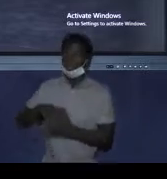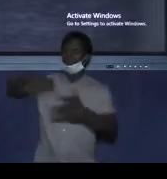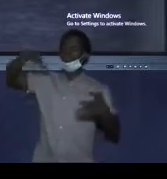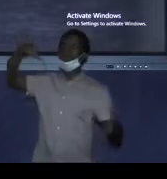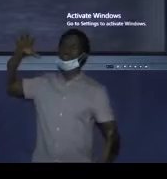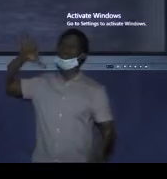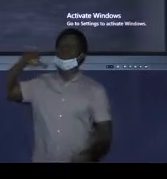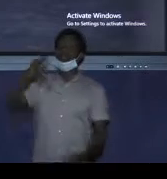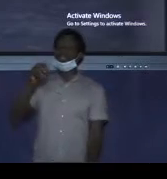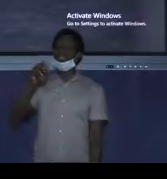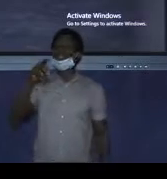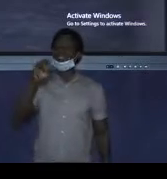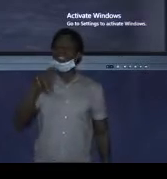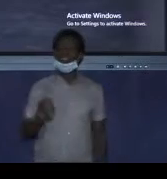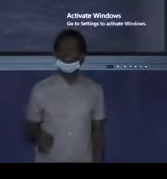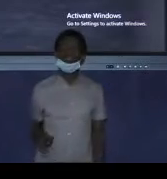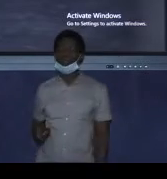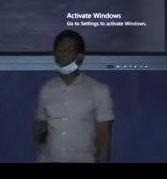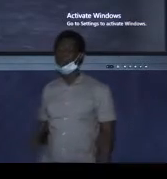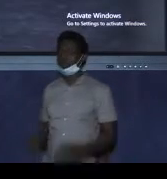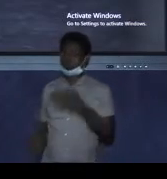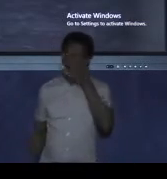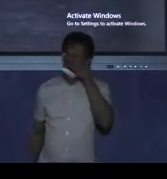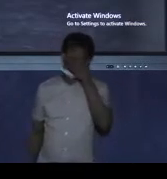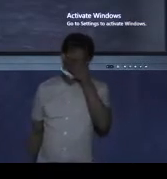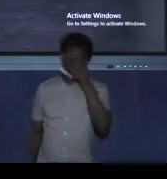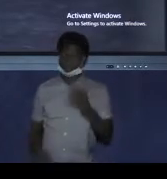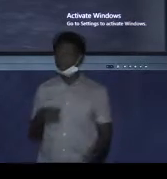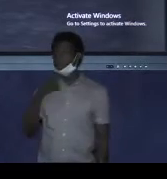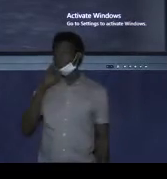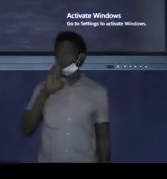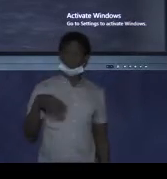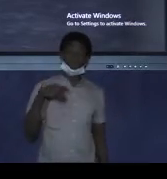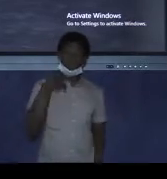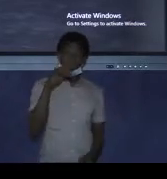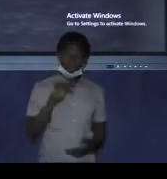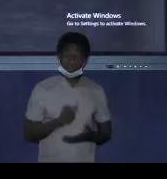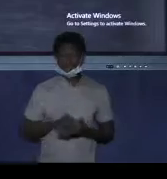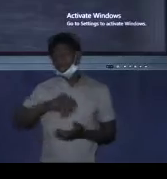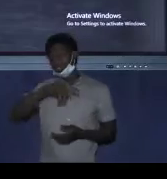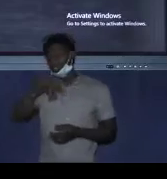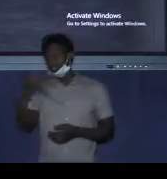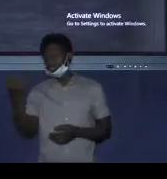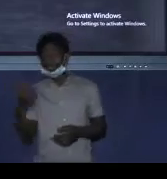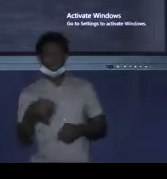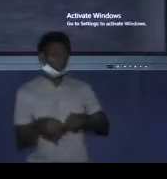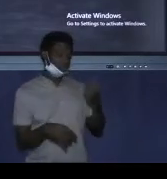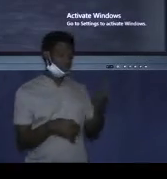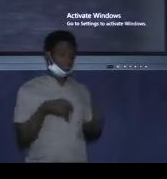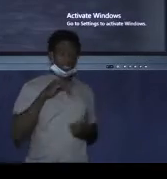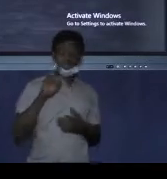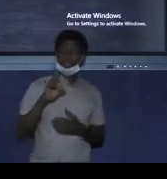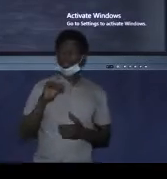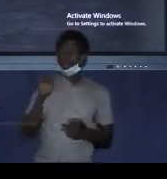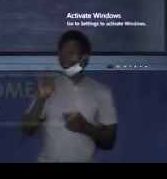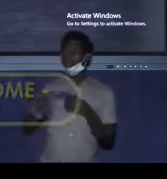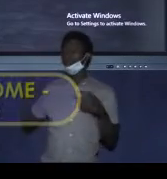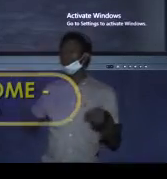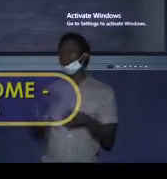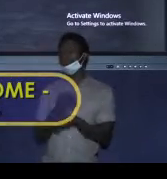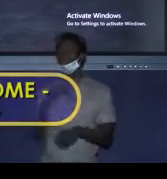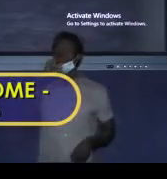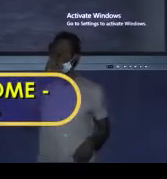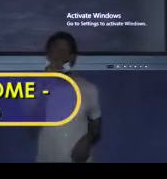temperature. You know, mercury in glass, you were told. The other one, it is used to take minimum,